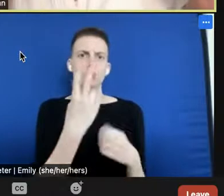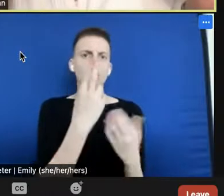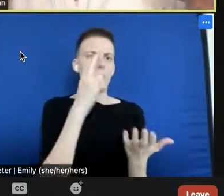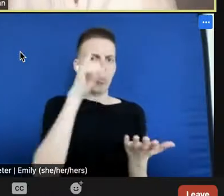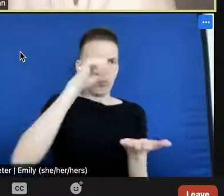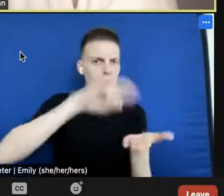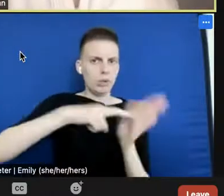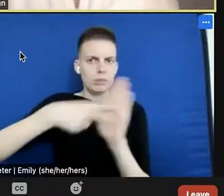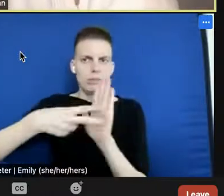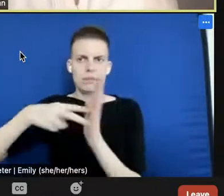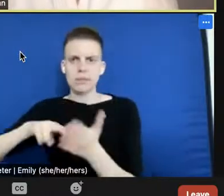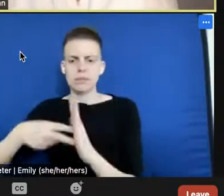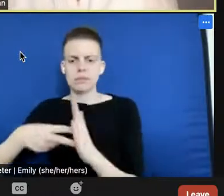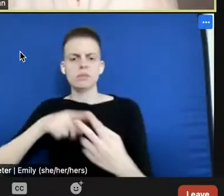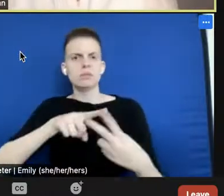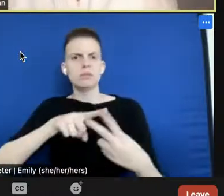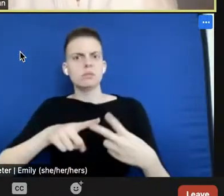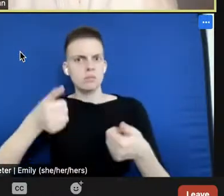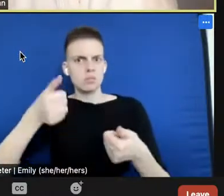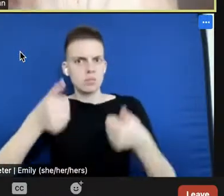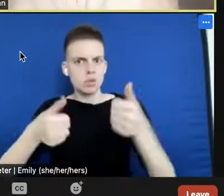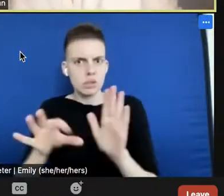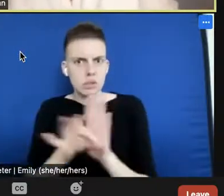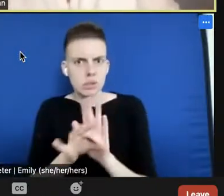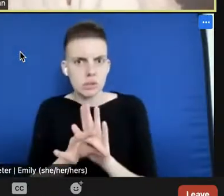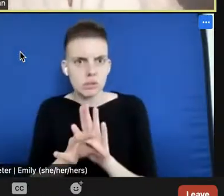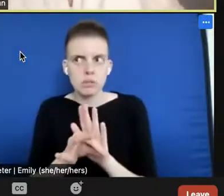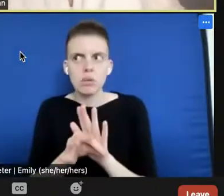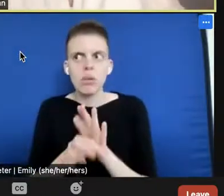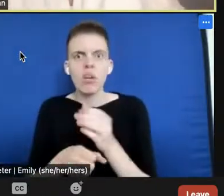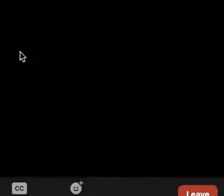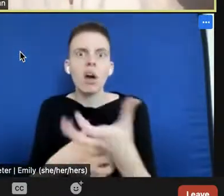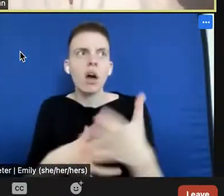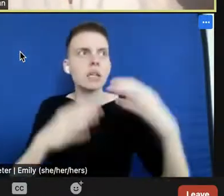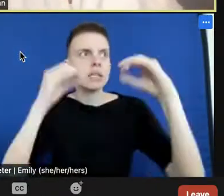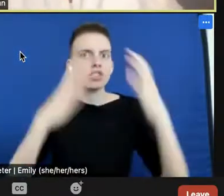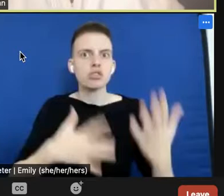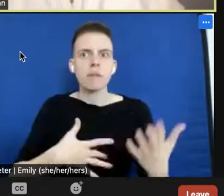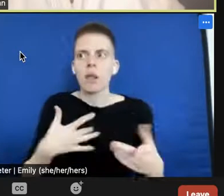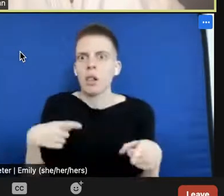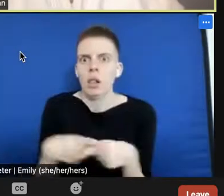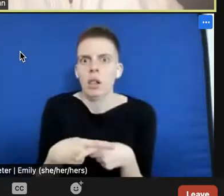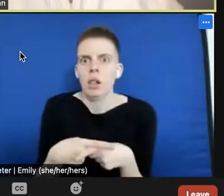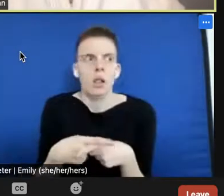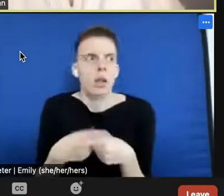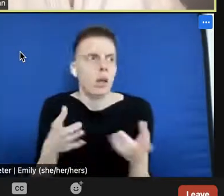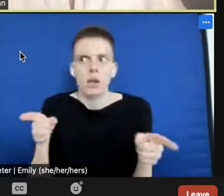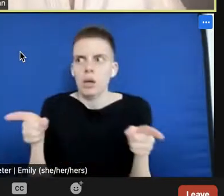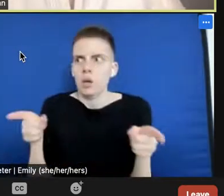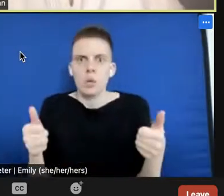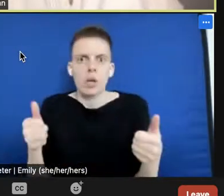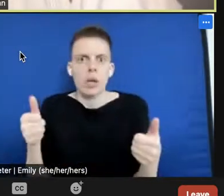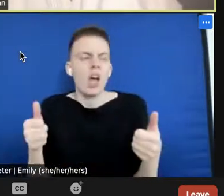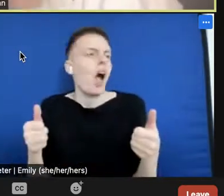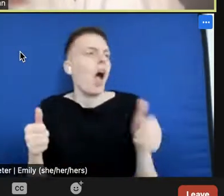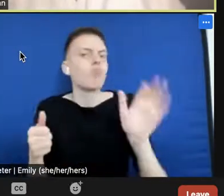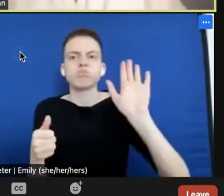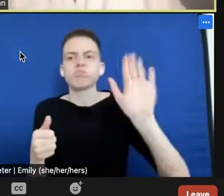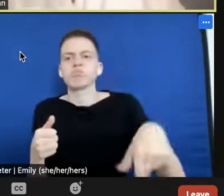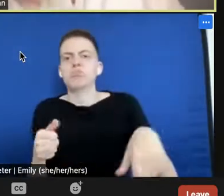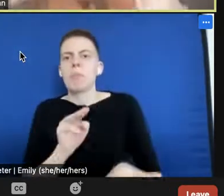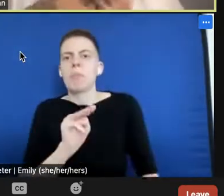And these really difficult conflicts result. And teachers of the visually impaired either decide, well, I'm just going to not do the learning media assessment, or